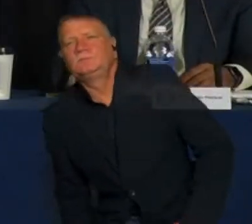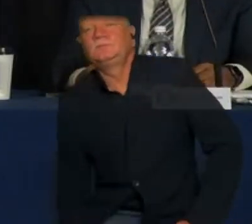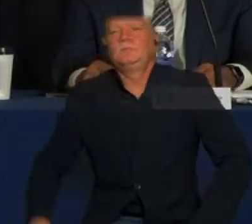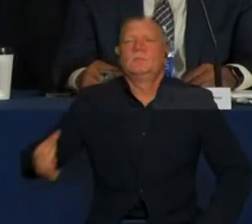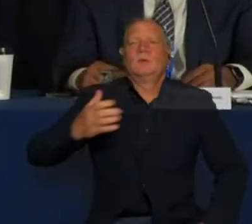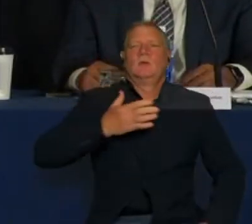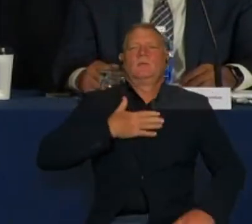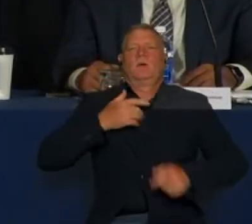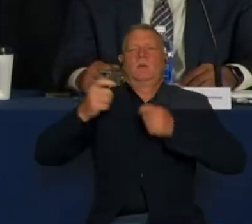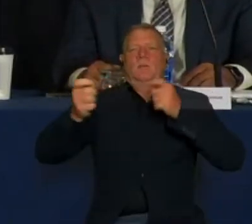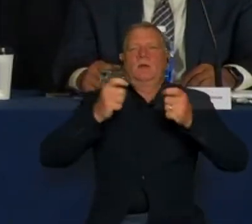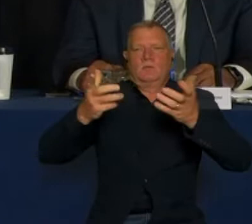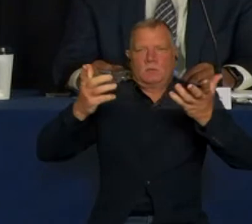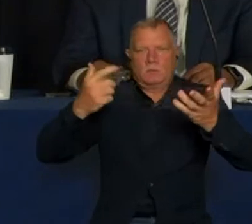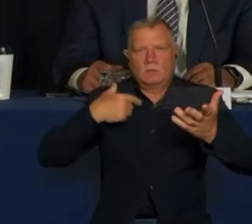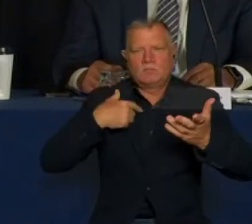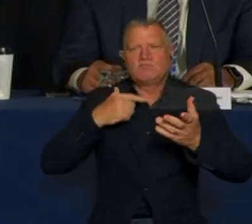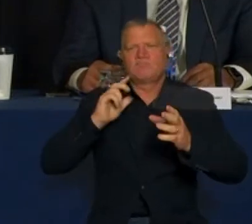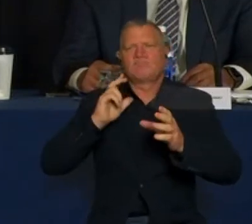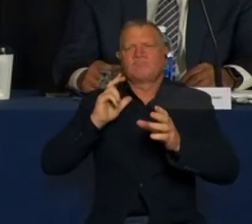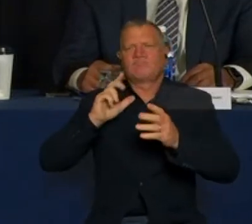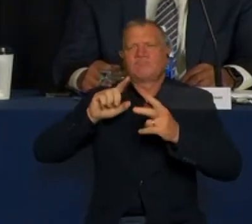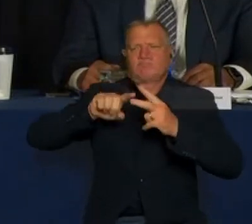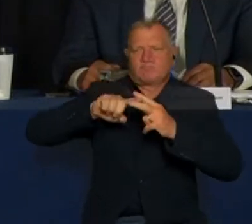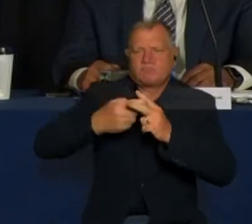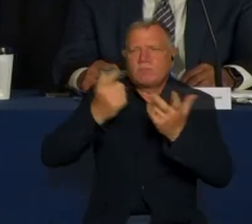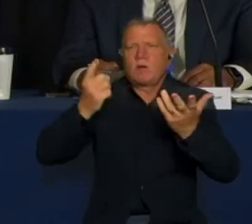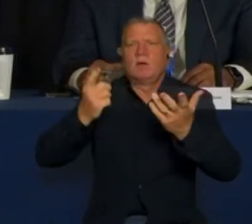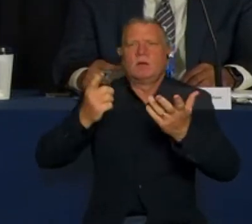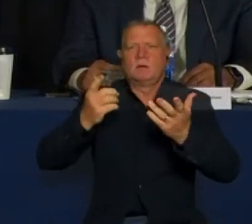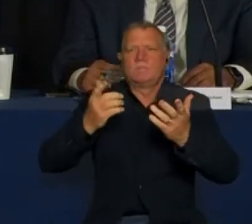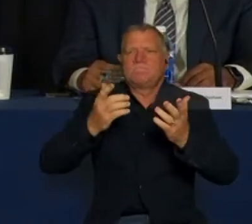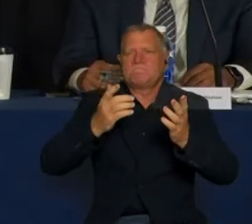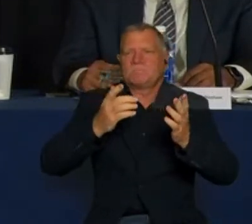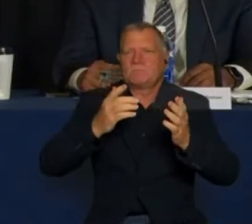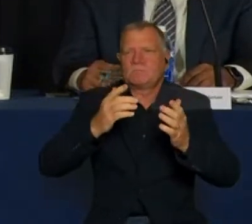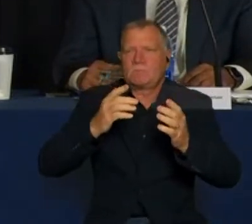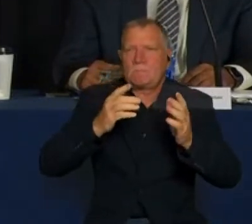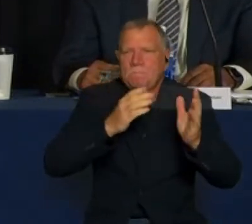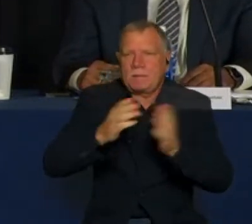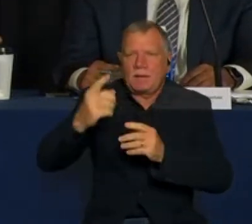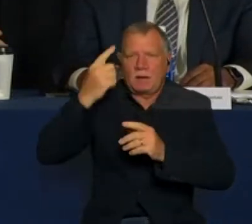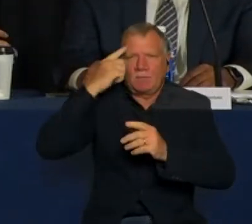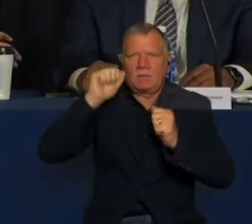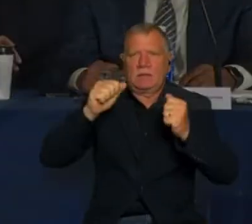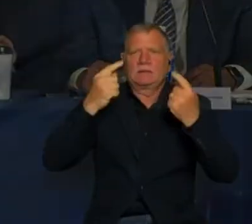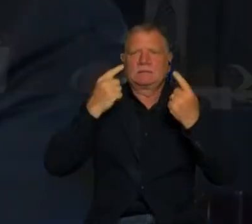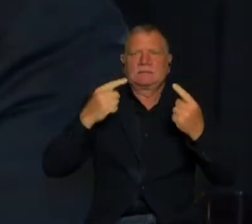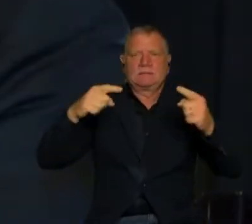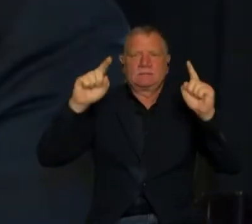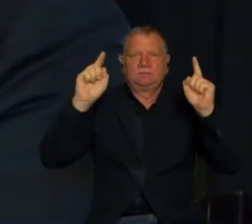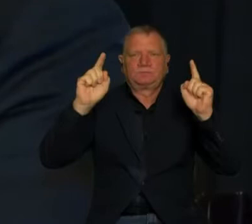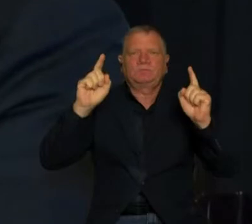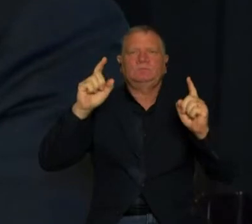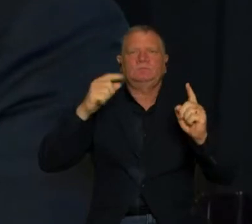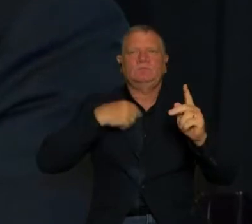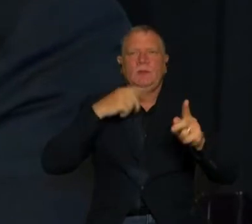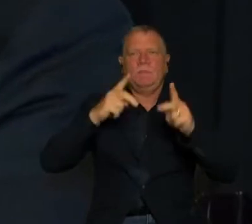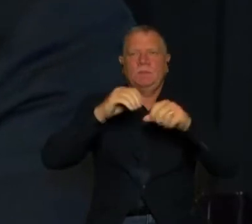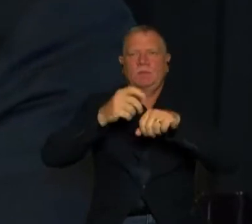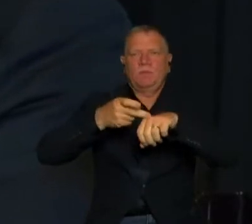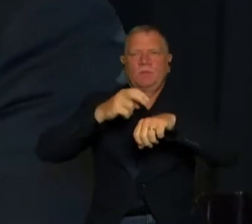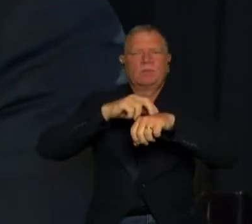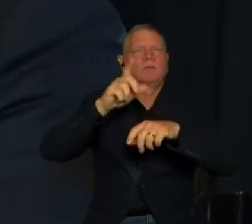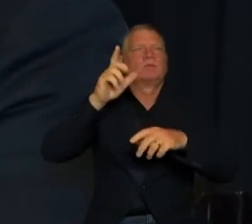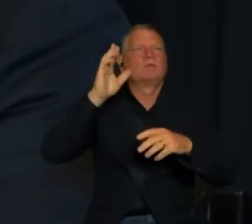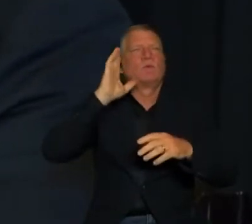to implementing initiatives that truly set us up to succeed. The people of Puerto Rico deserve that the board and